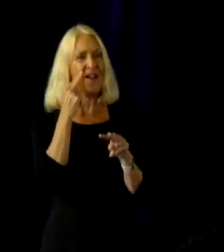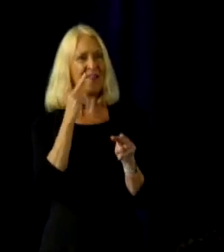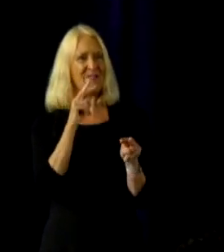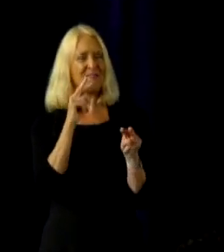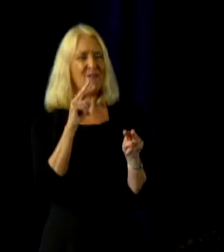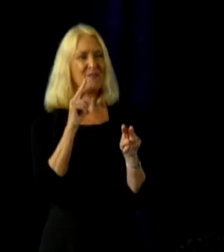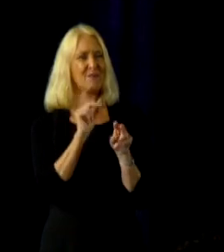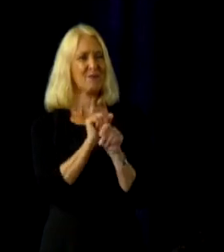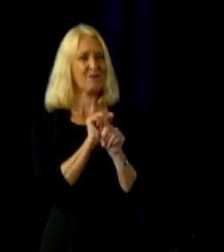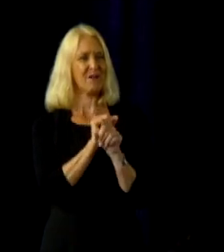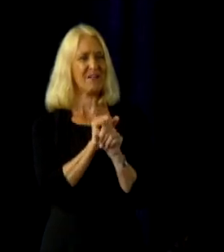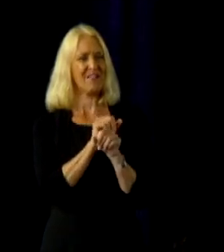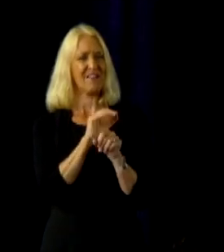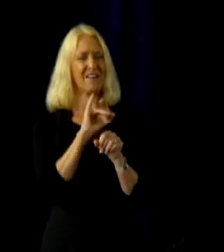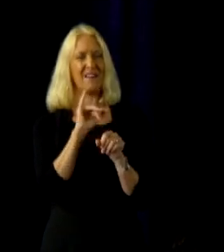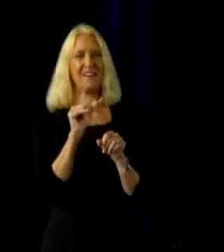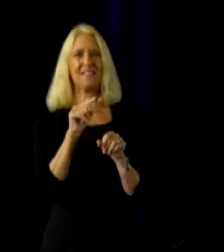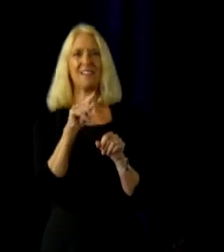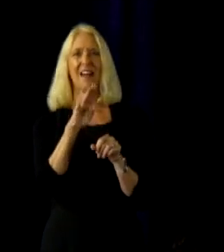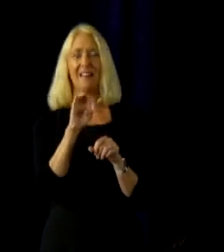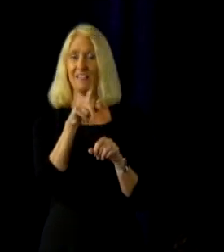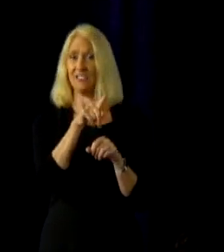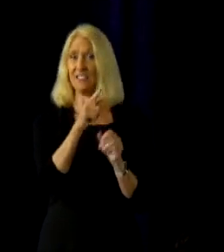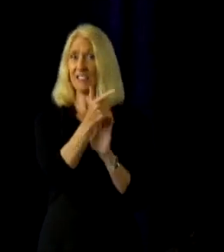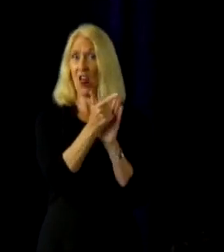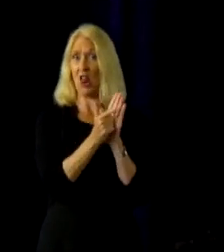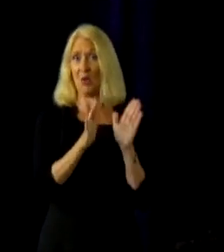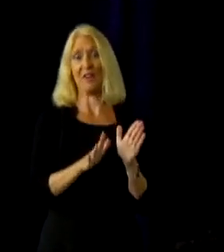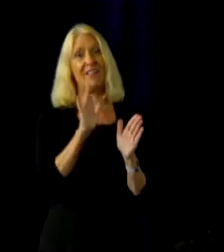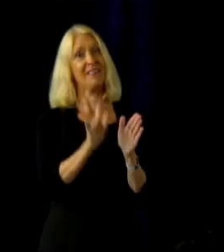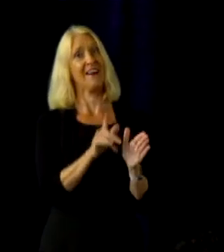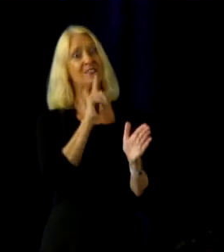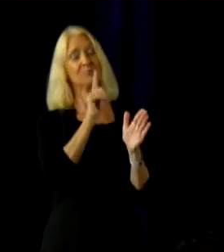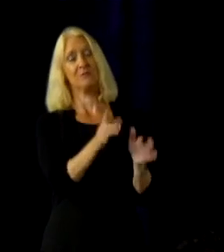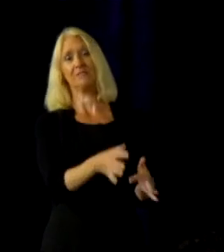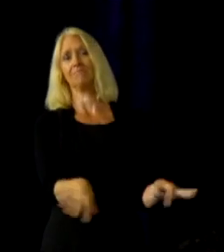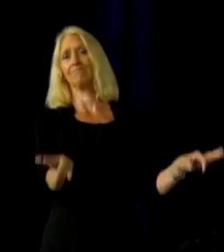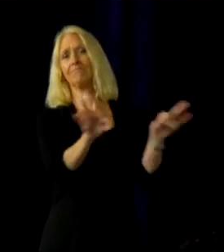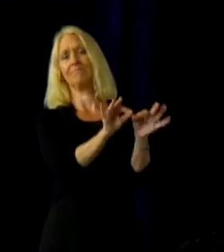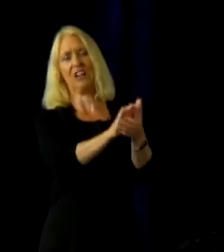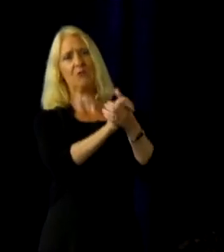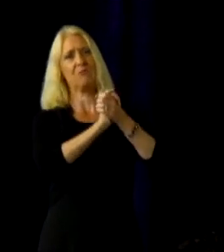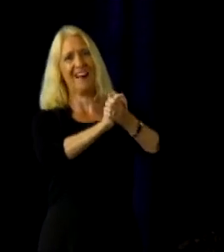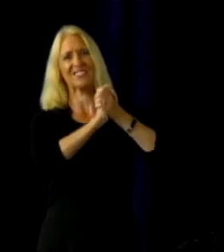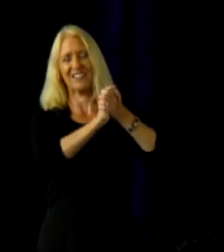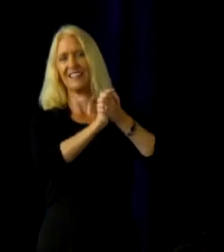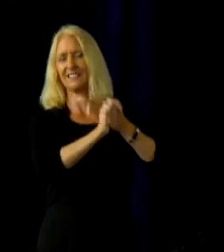you, as a practicing lawyer, it's a big deal. Congratulations. That's really outstanding.